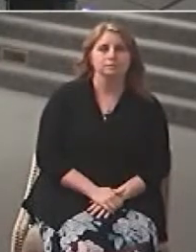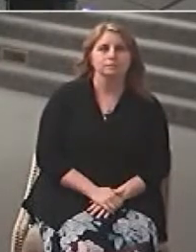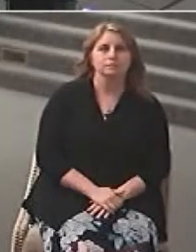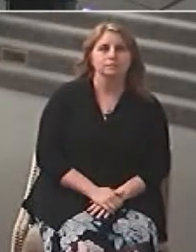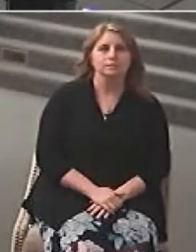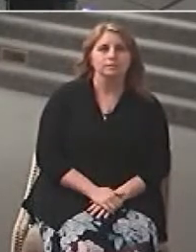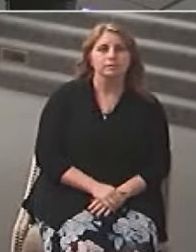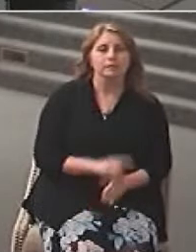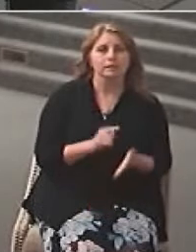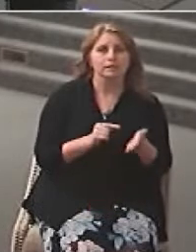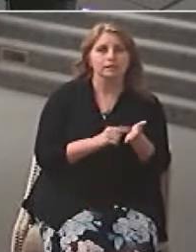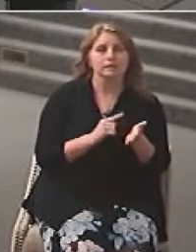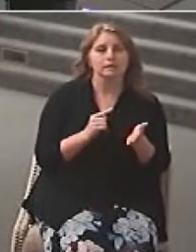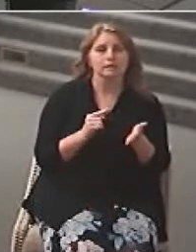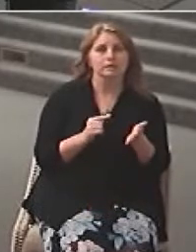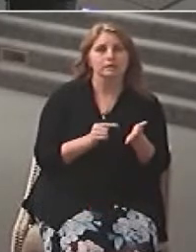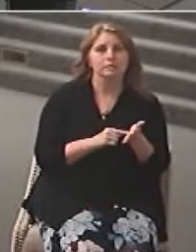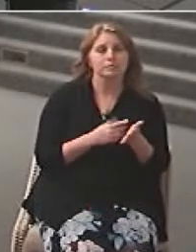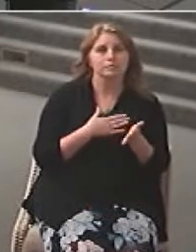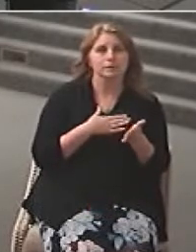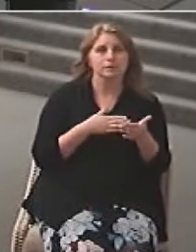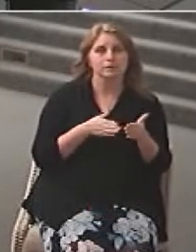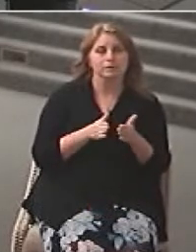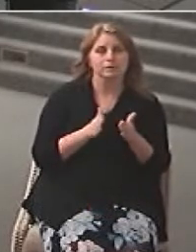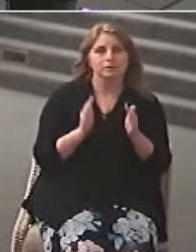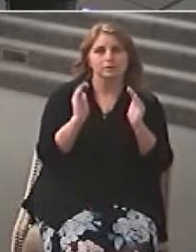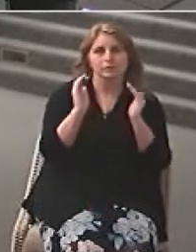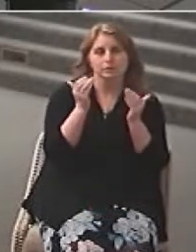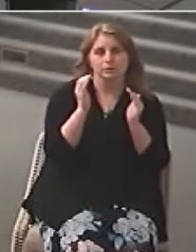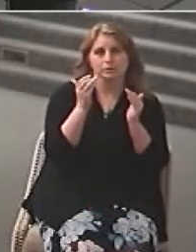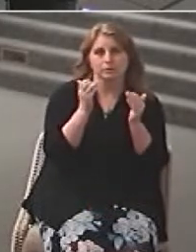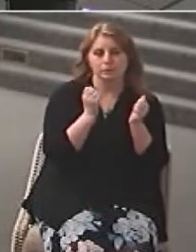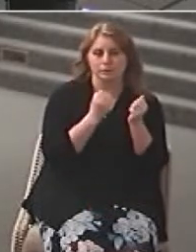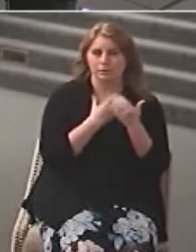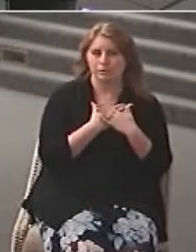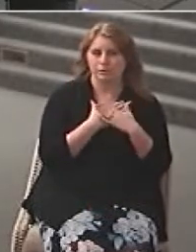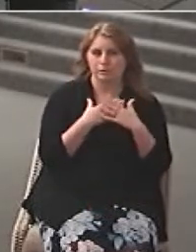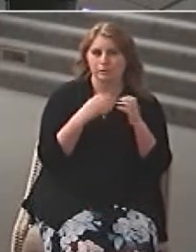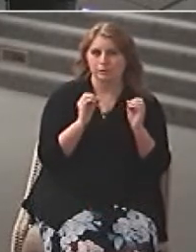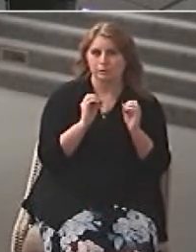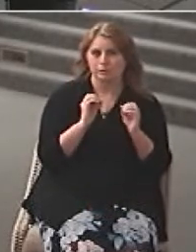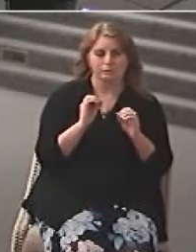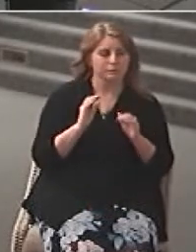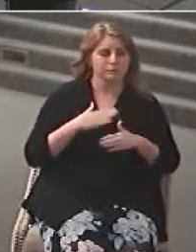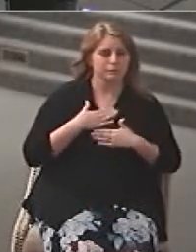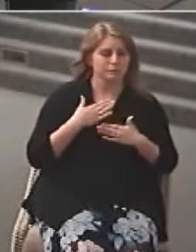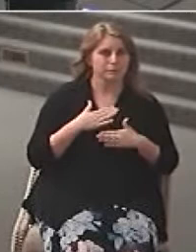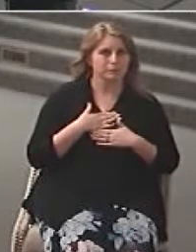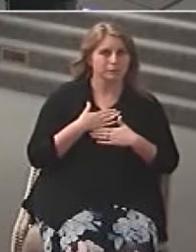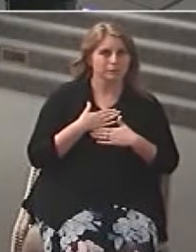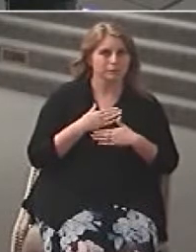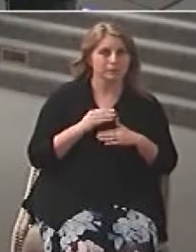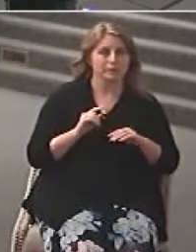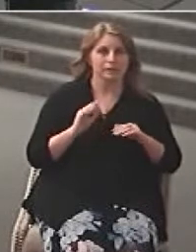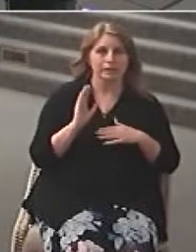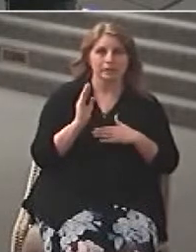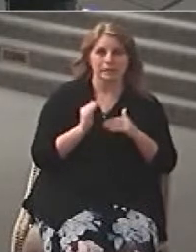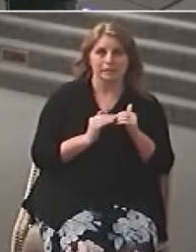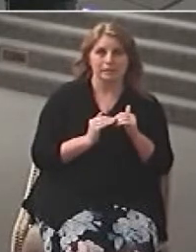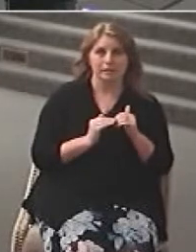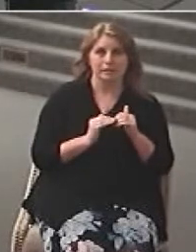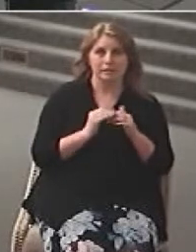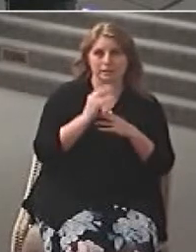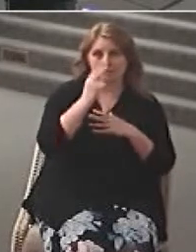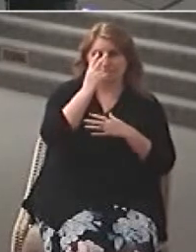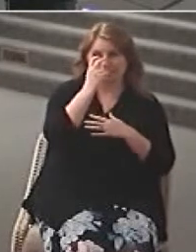right. Sometimes my past seems drear without a ray of cheer, and then a cloud of